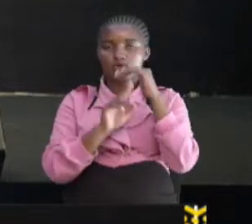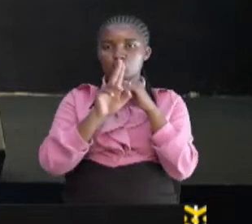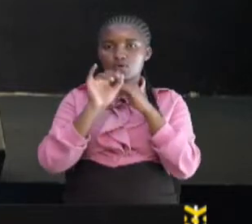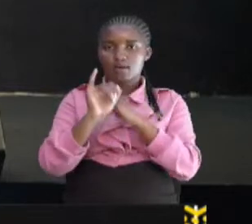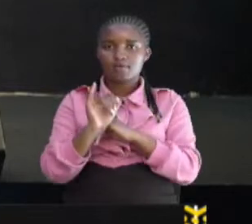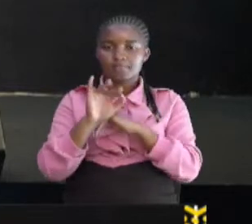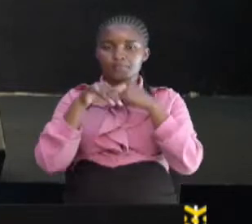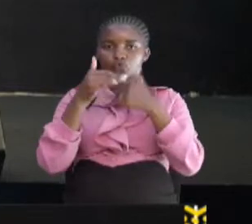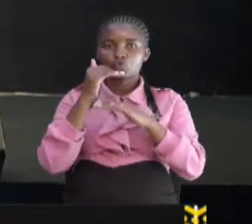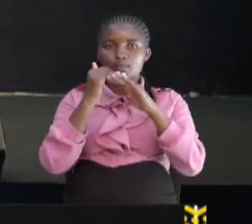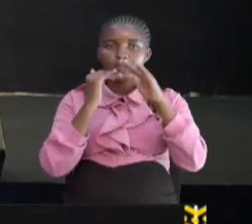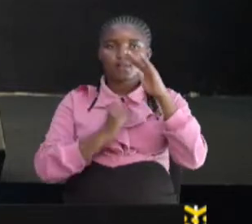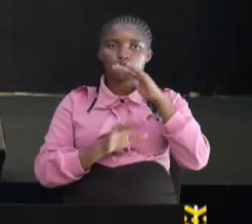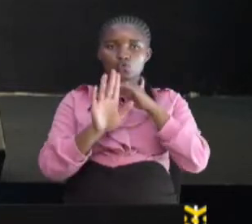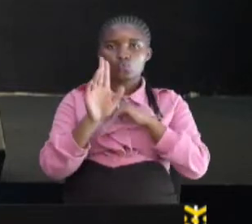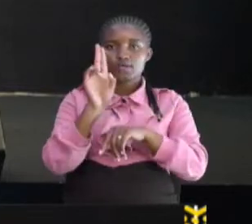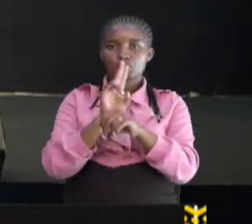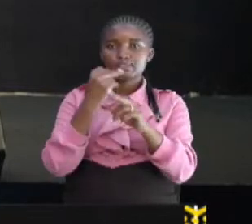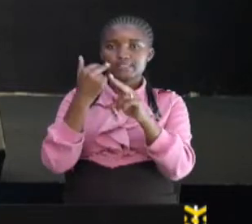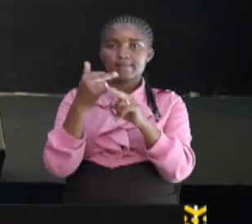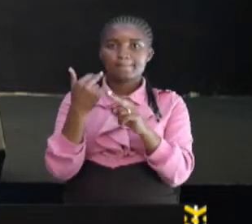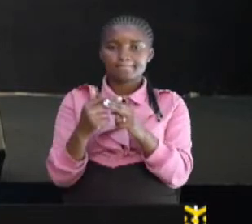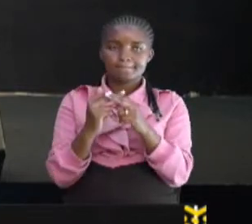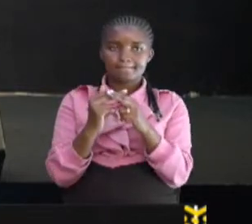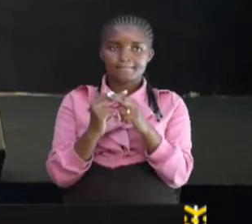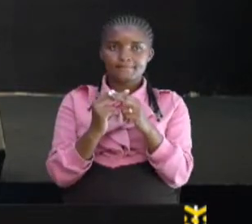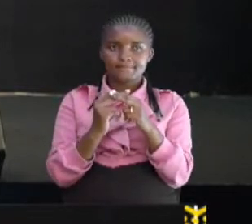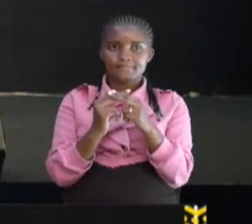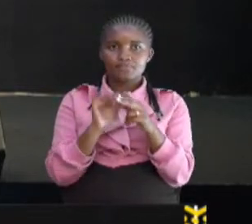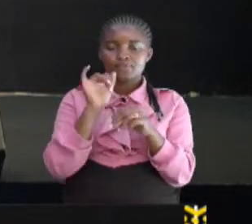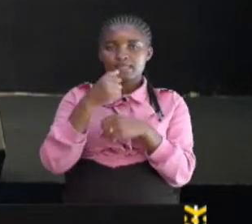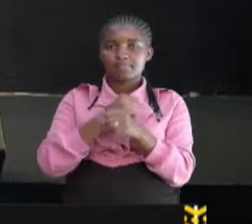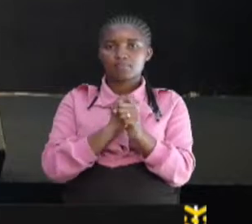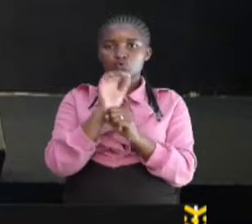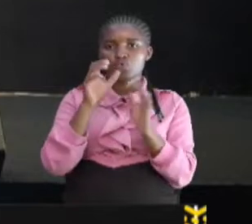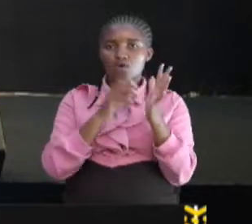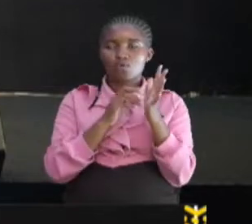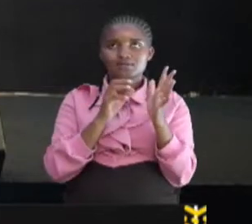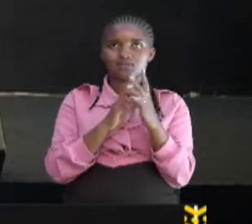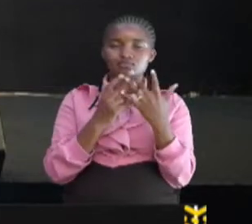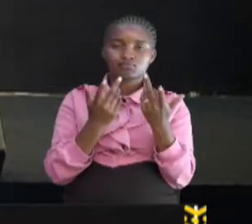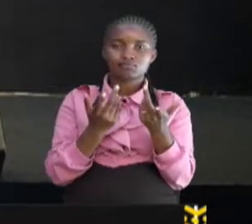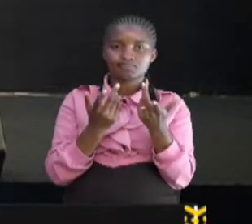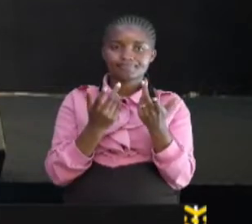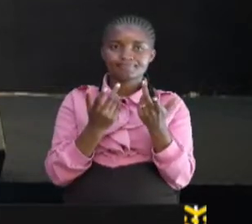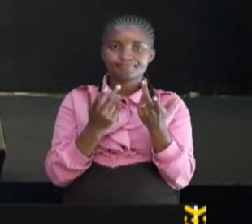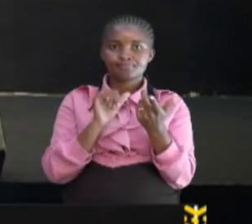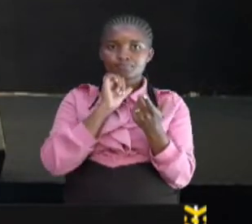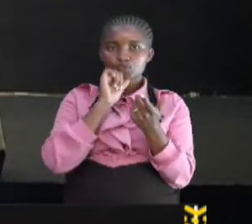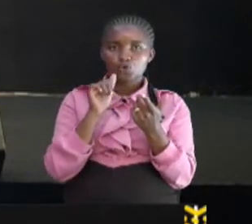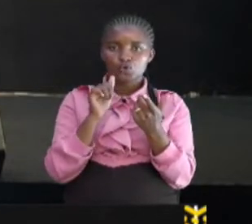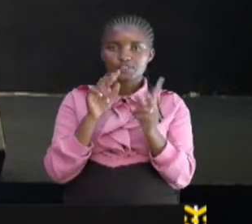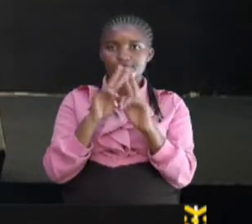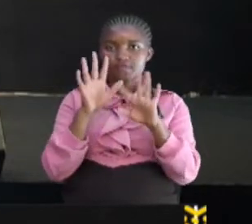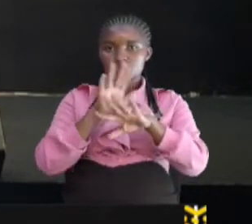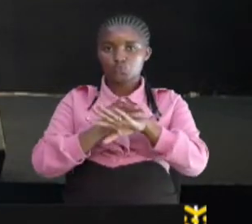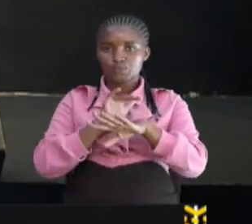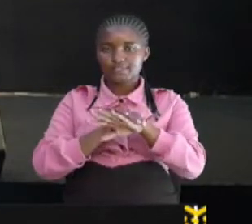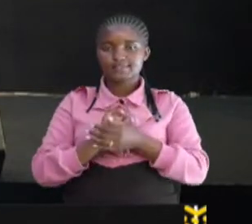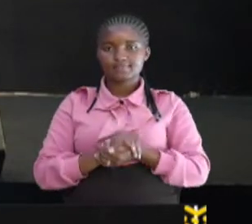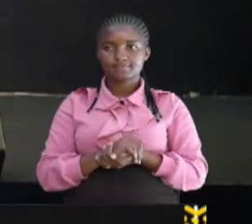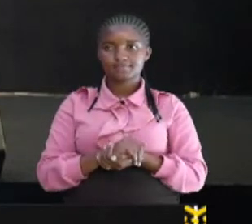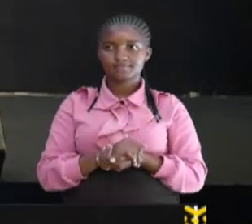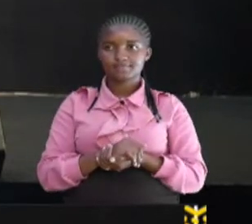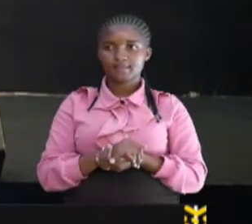UI or below your username, which just makes your content, not so good.